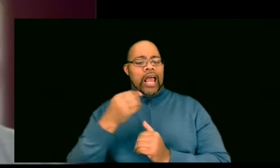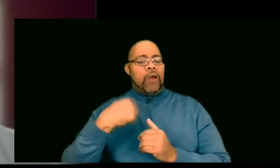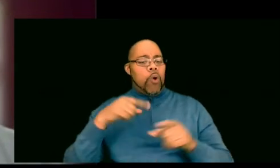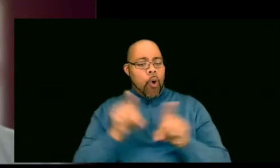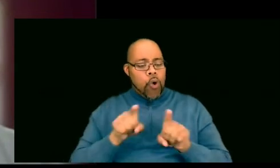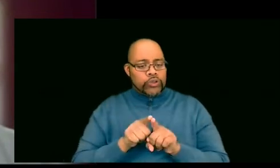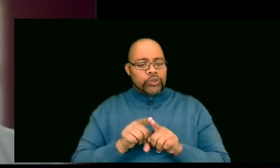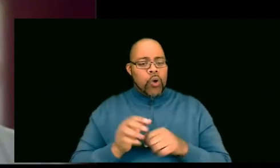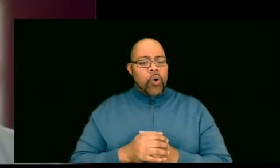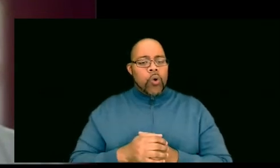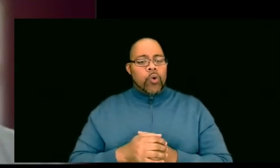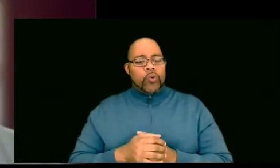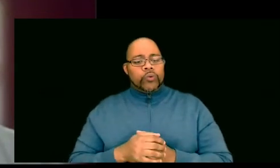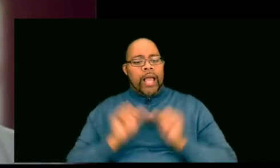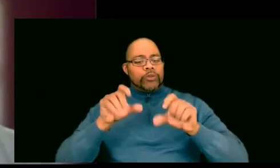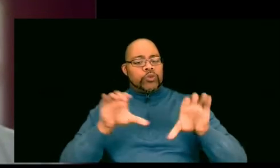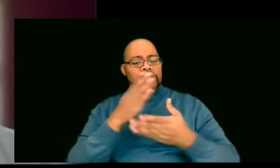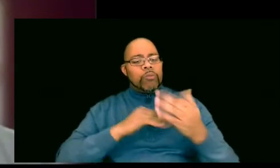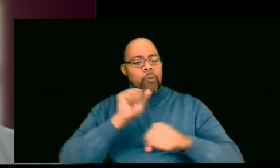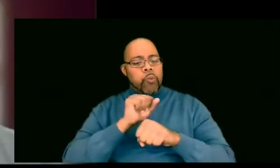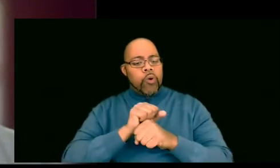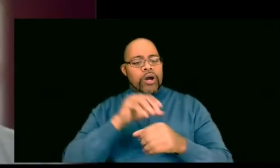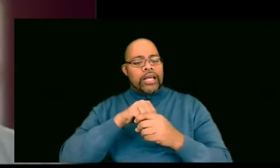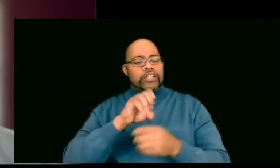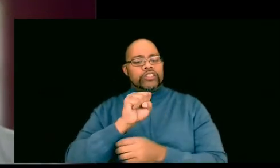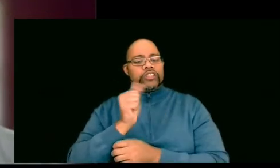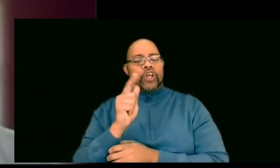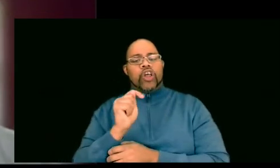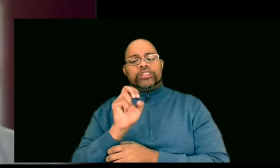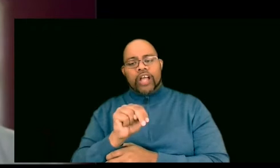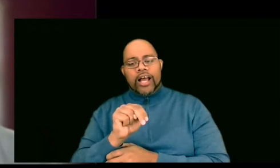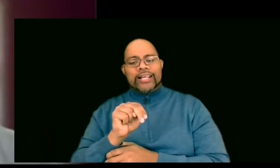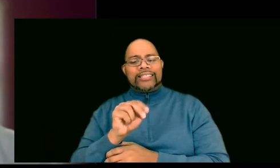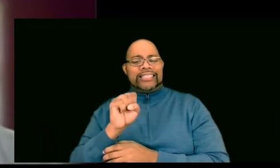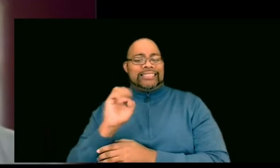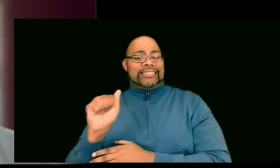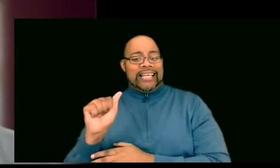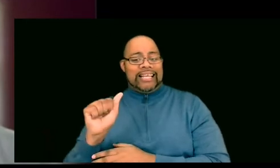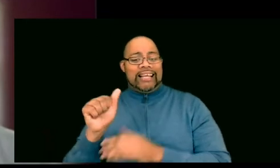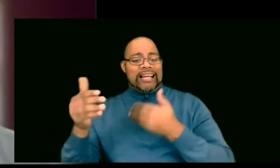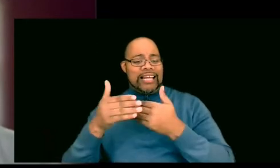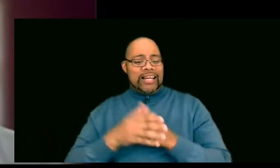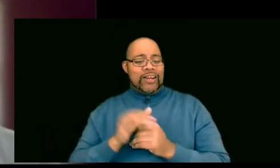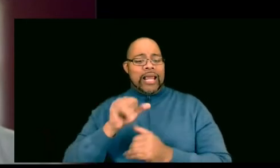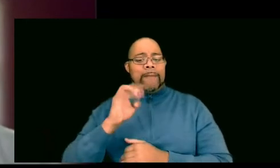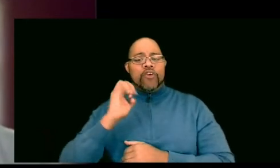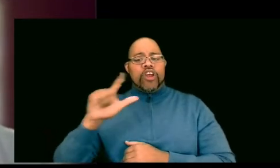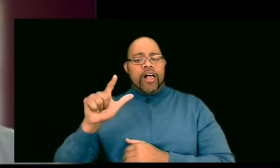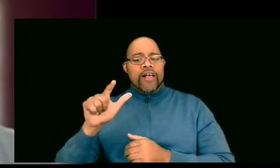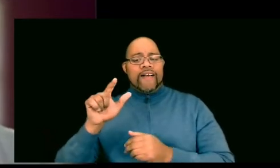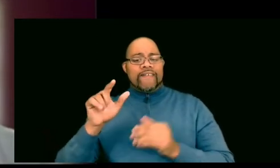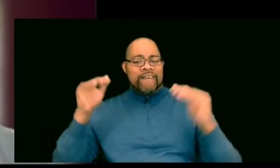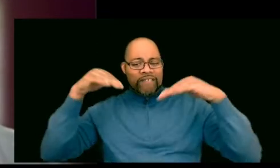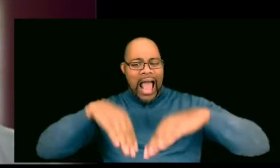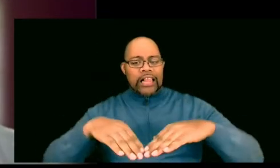And then we also got to do some work down in the Salton Sea, down in the Imperial Valley